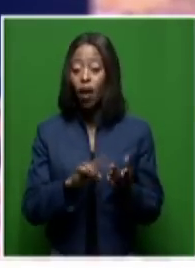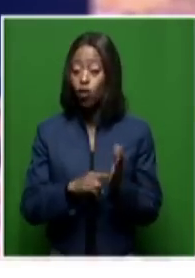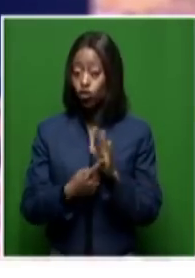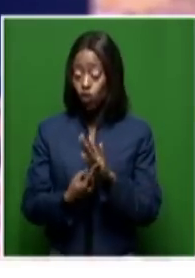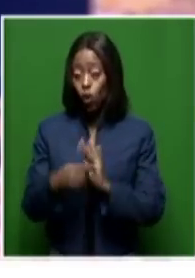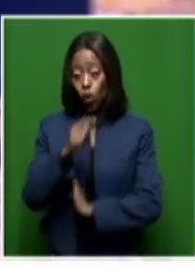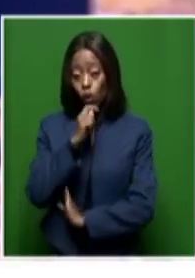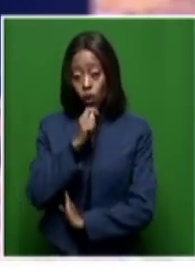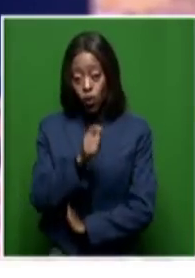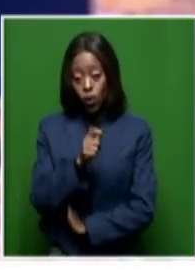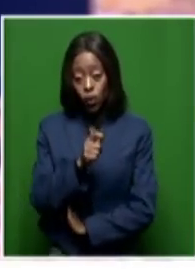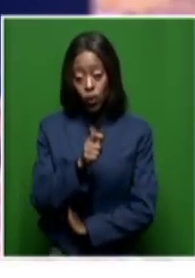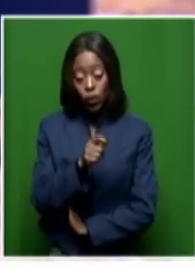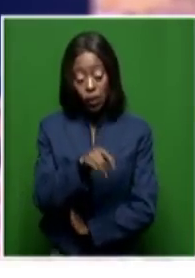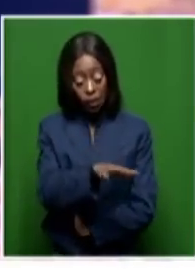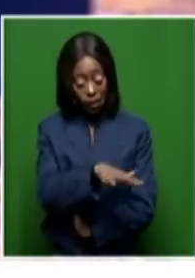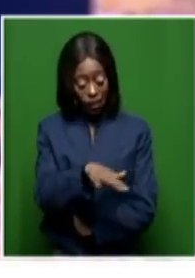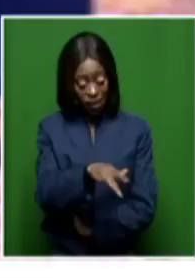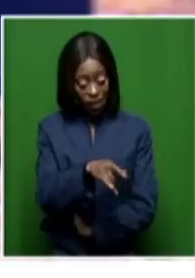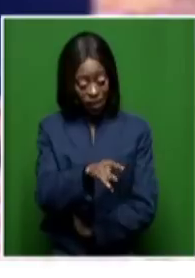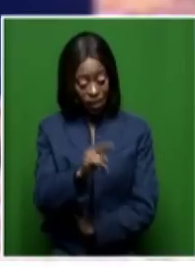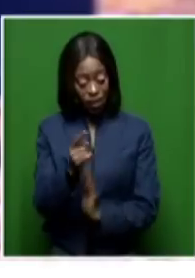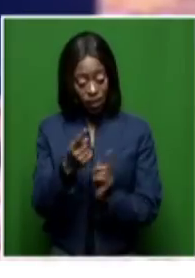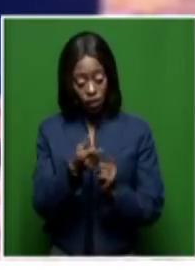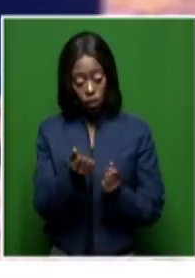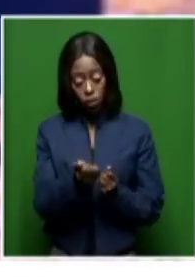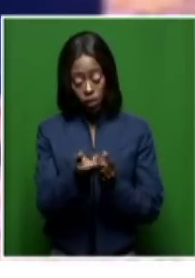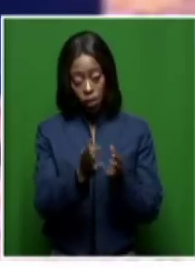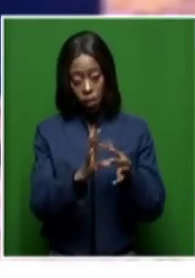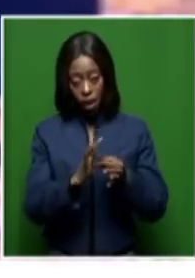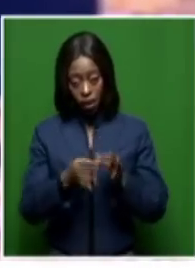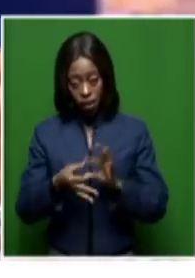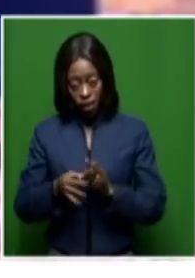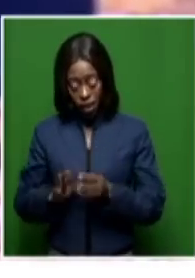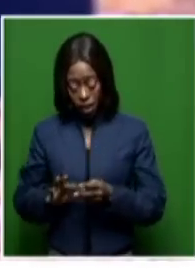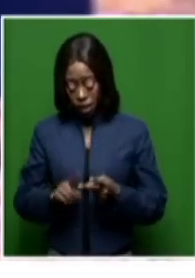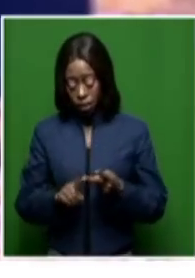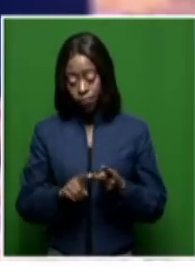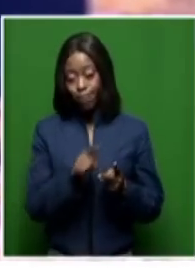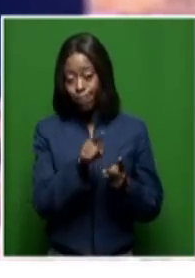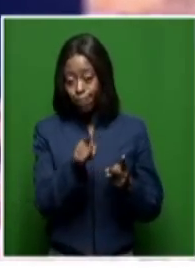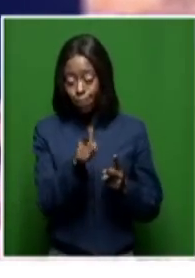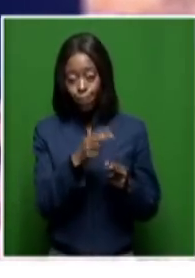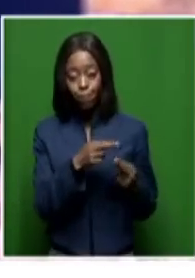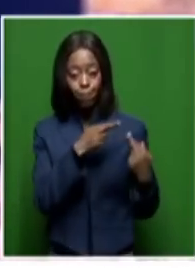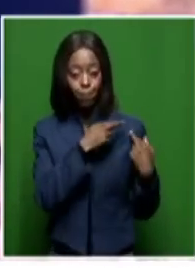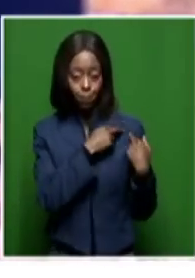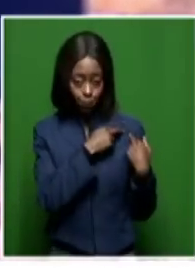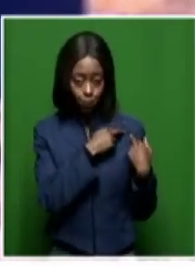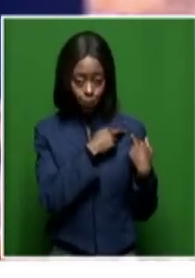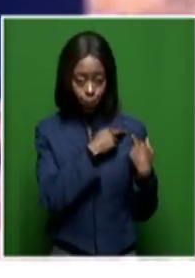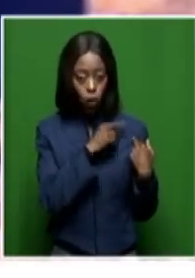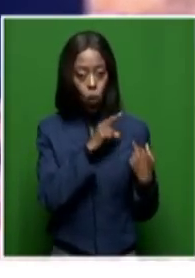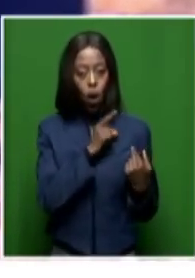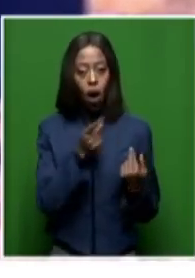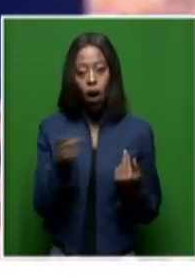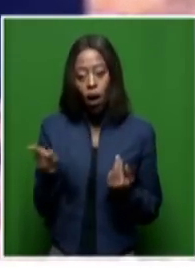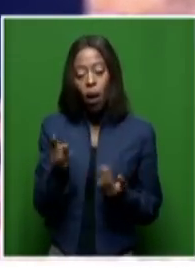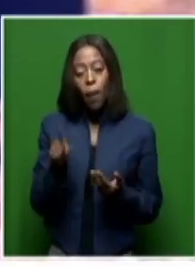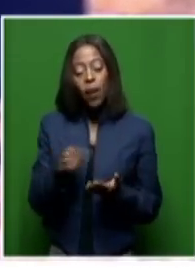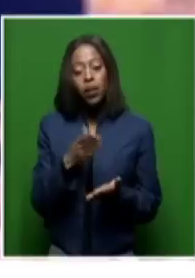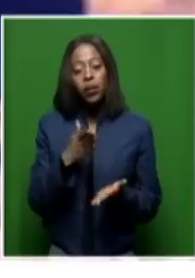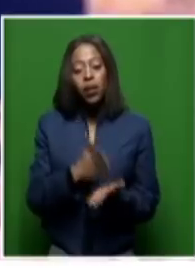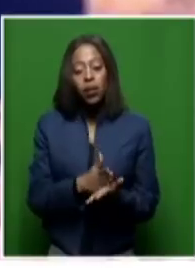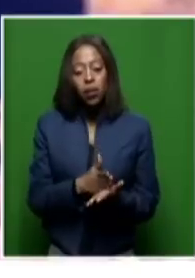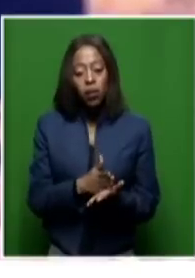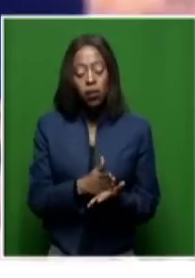that that component, from supply chain to those who are responsible to ensure that